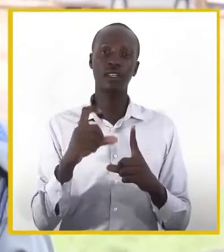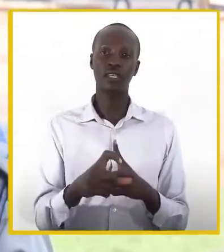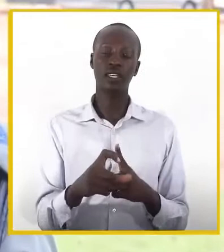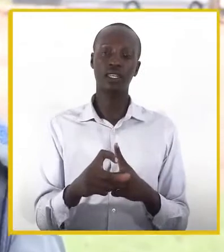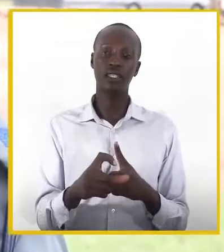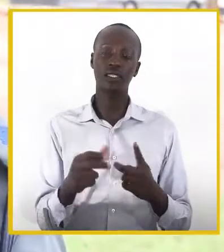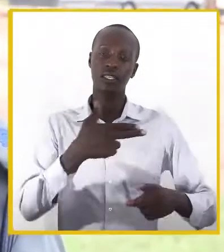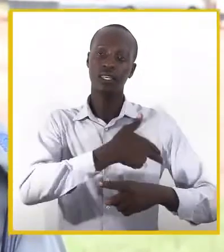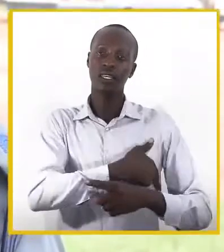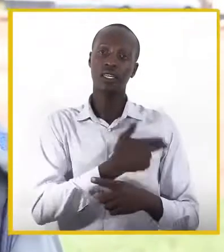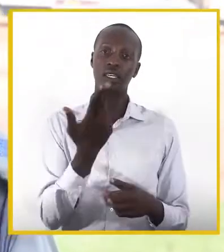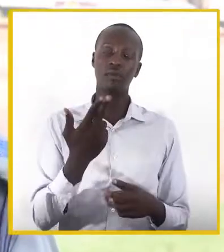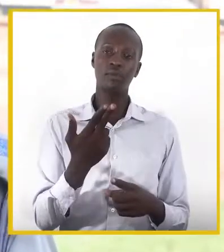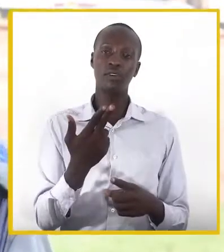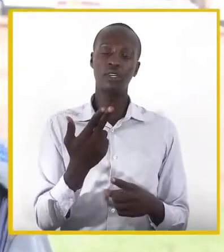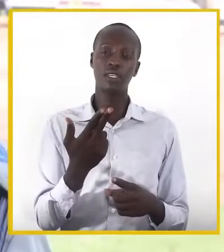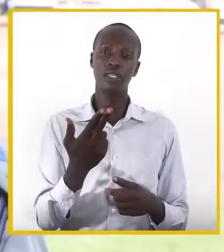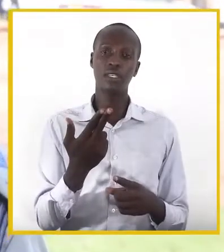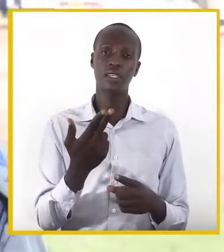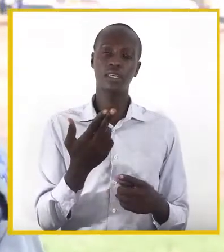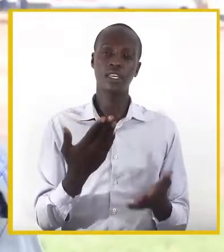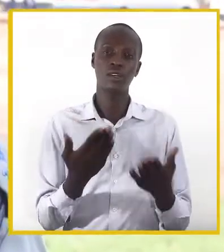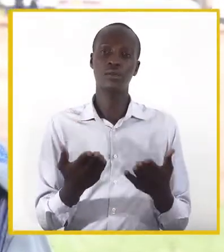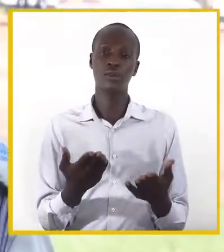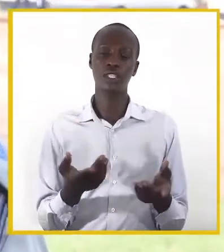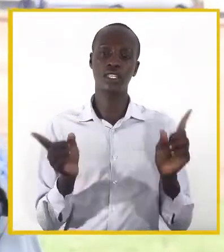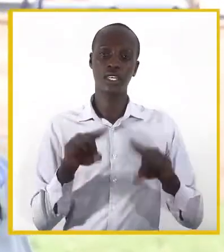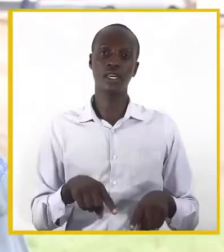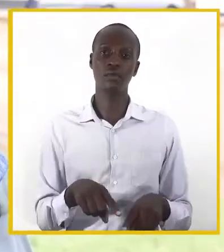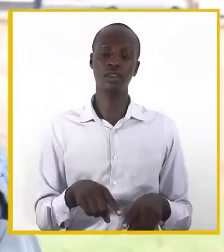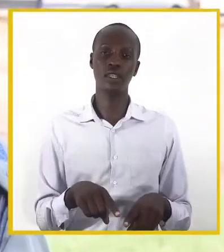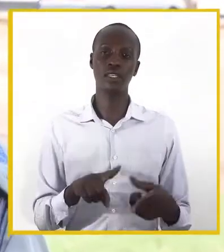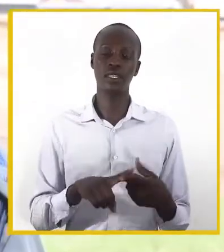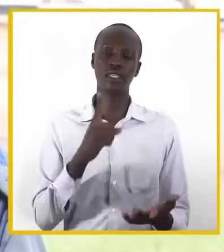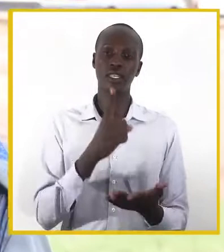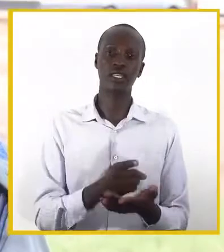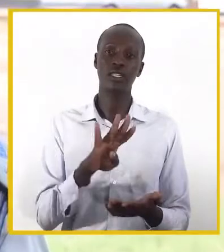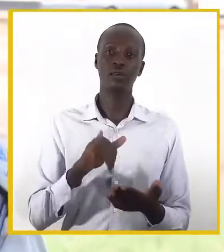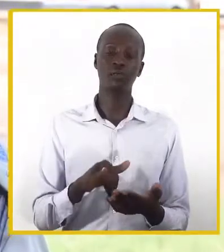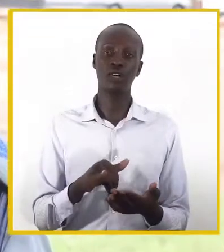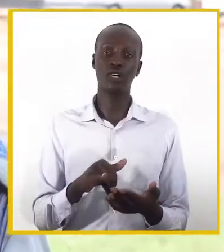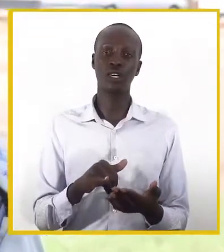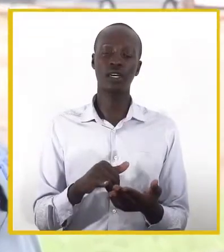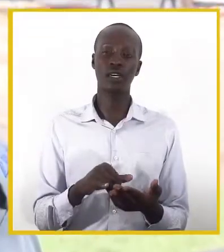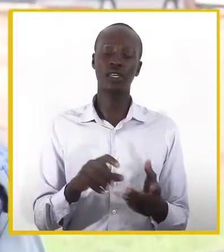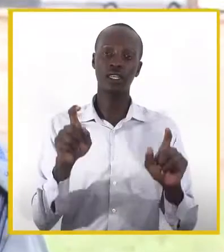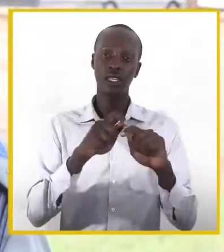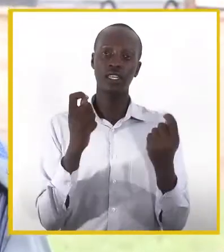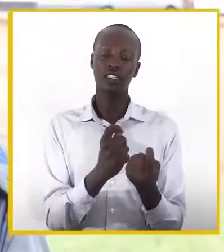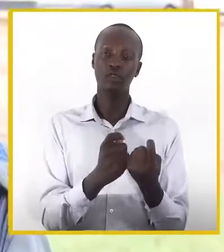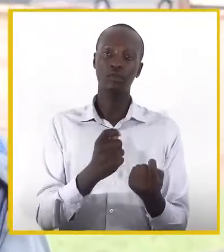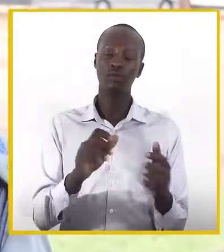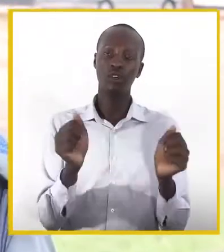of robbery, other weapons, that was perpetrated by the machete-wielding